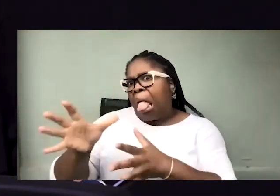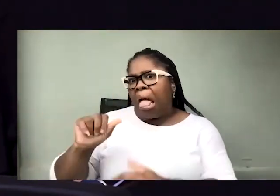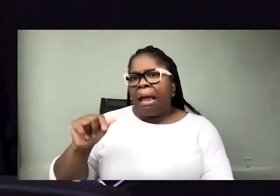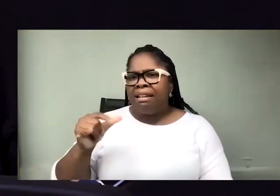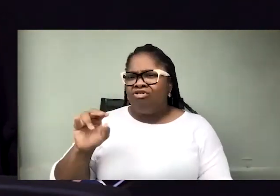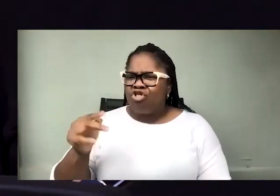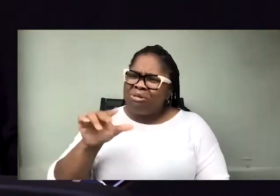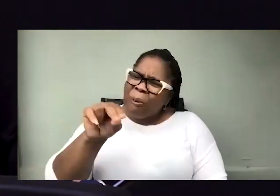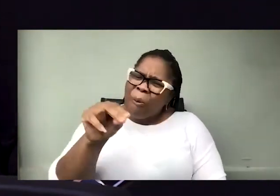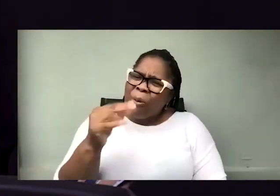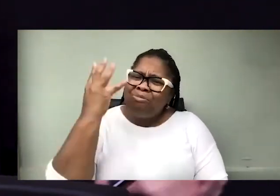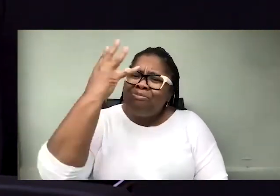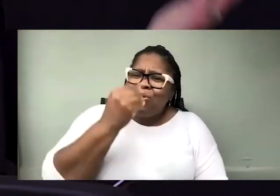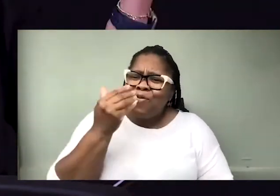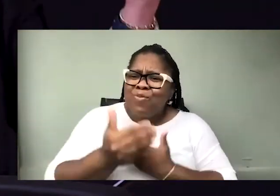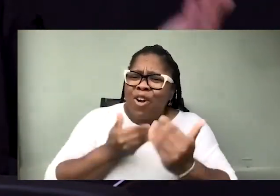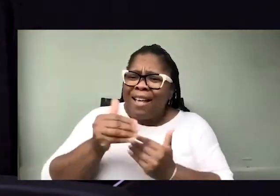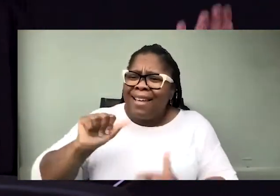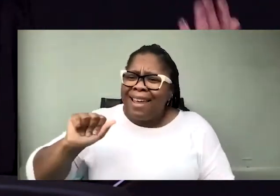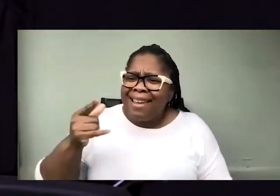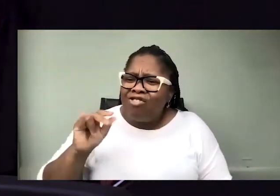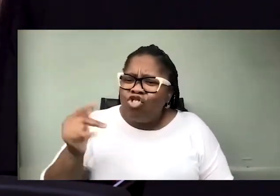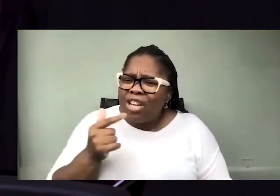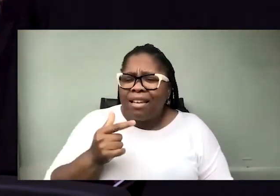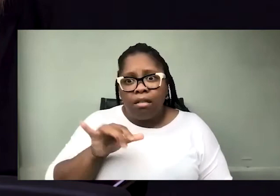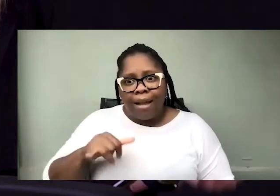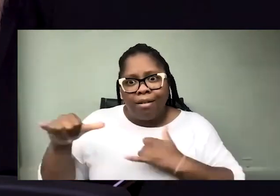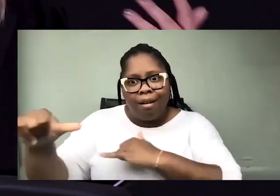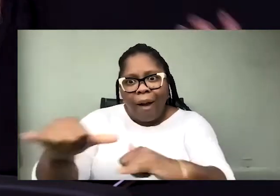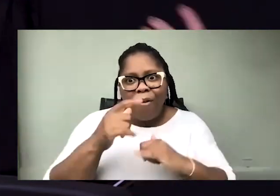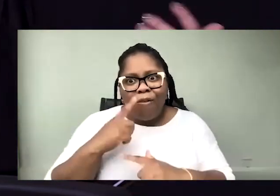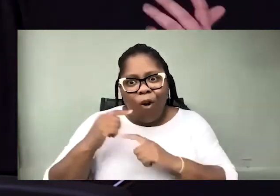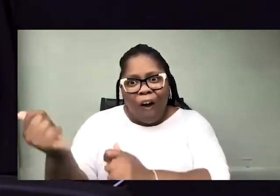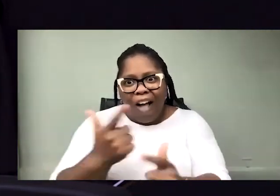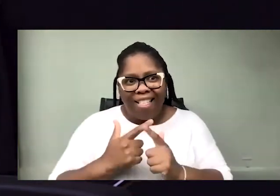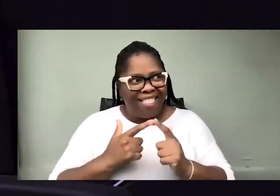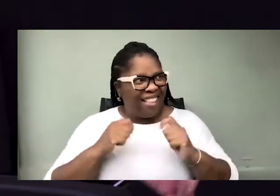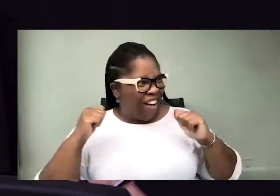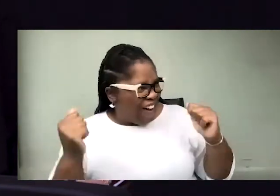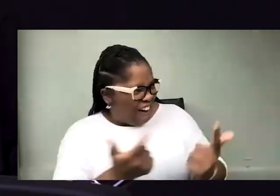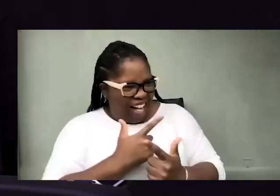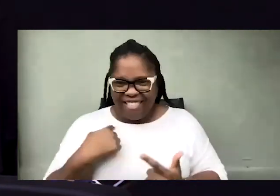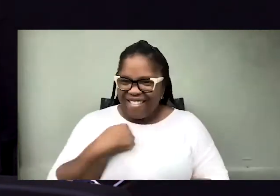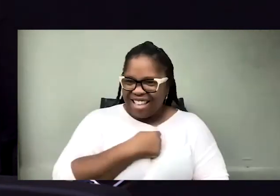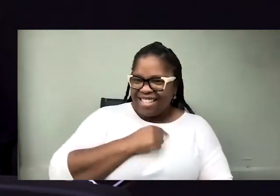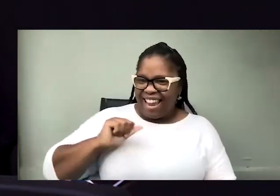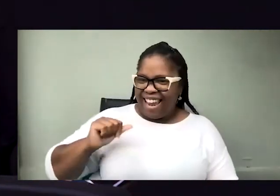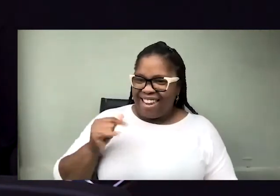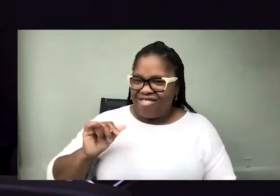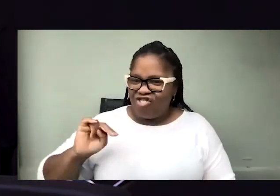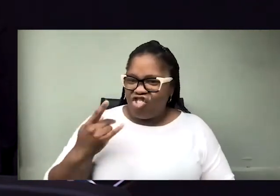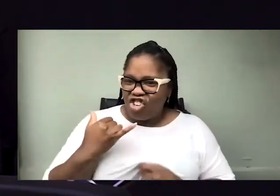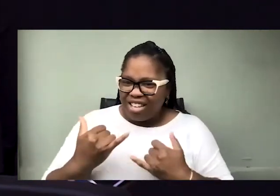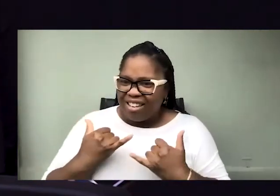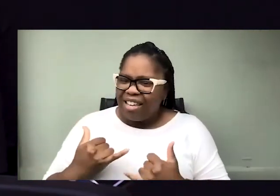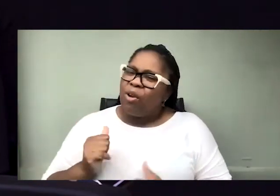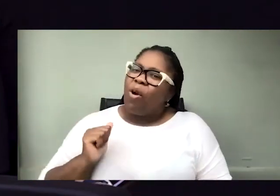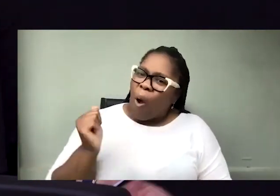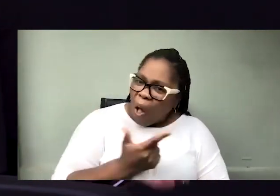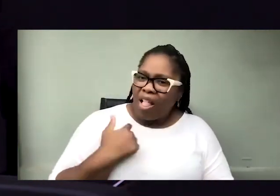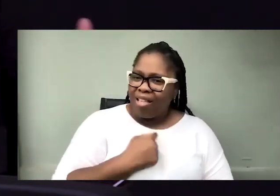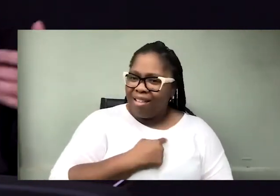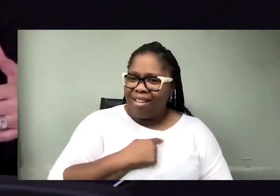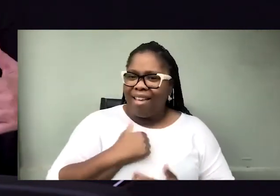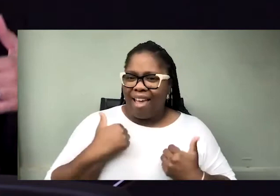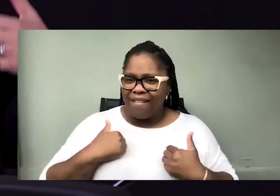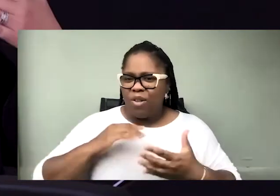the common thread for all of us, because we're all aging. We all have a story, and as we think of that,